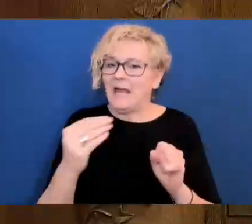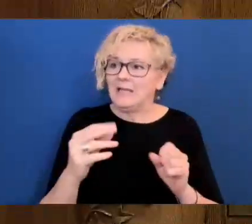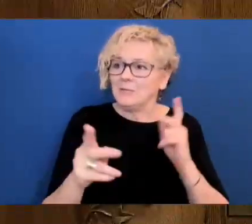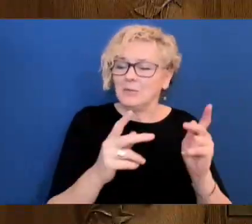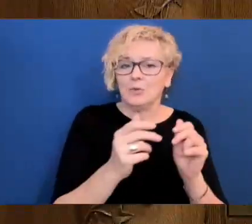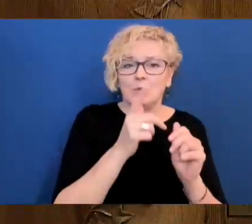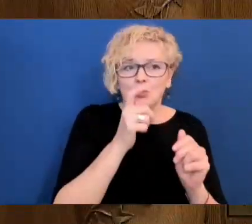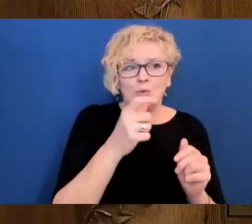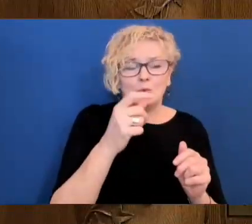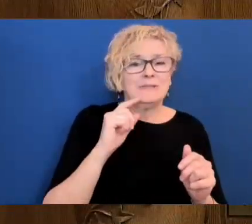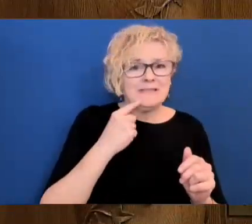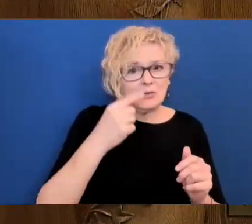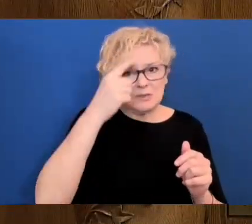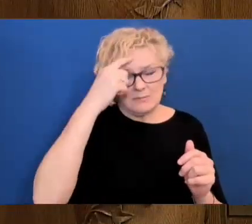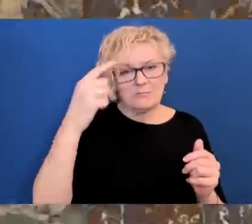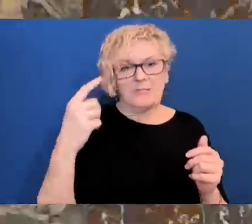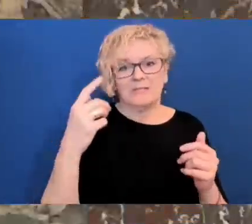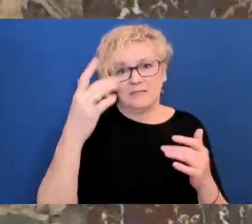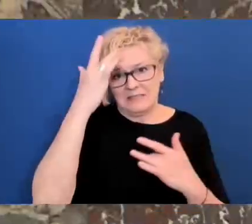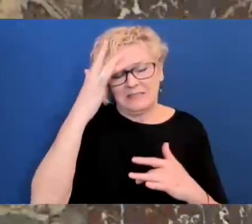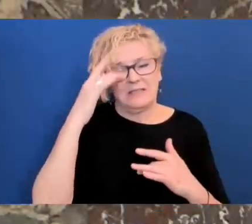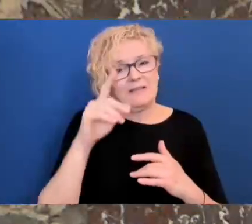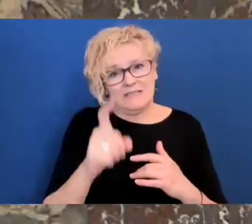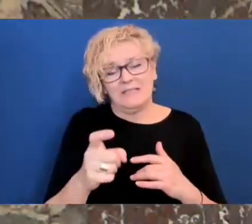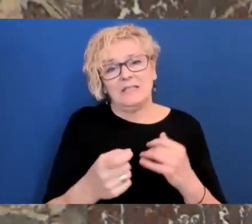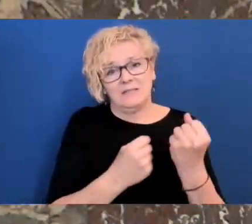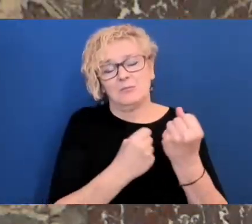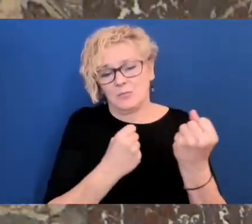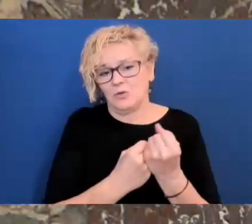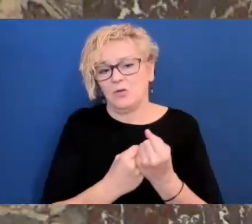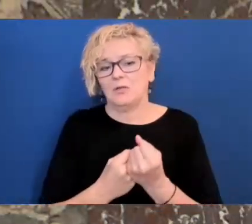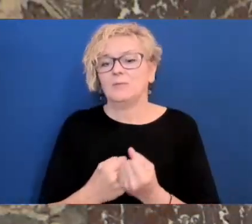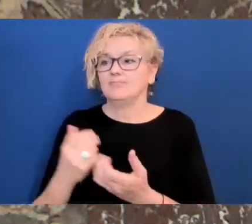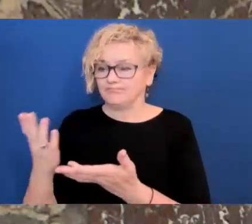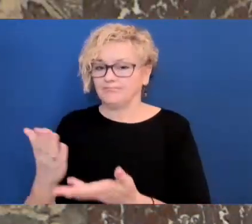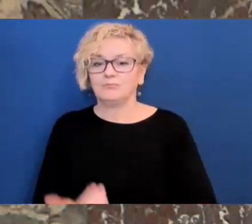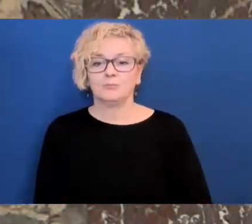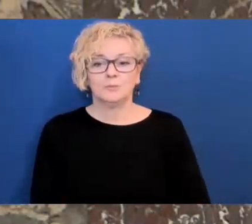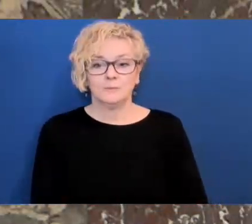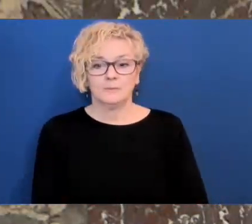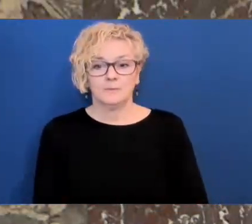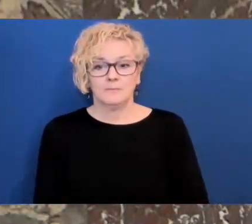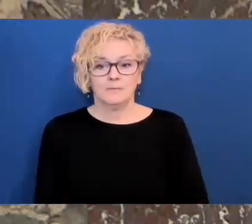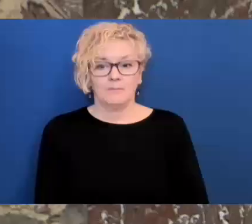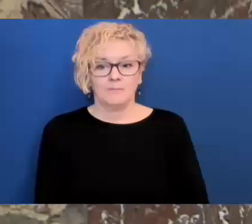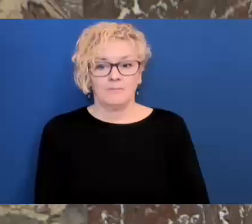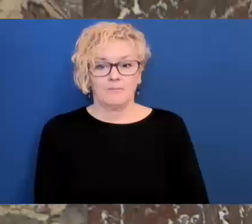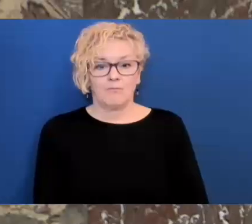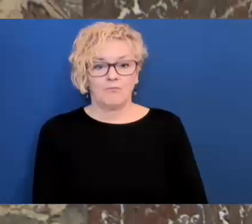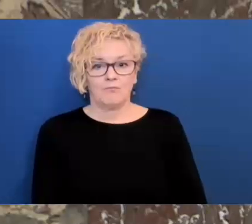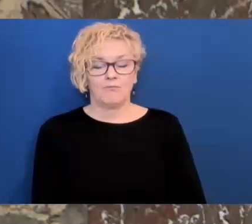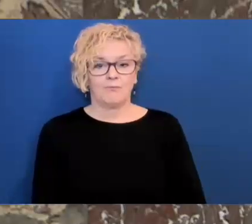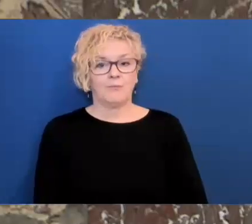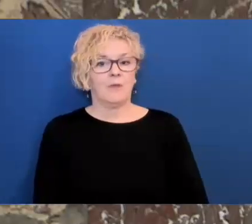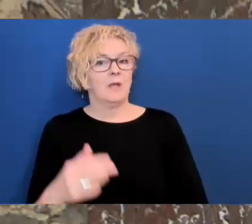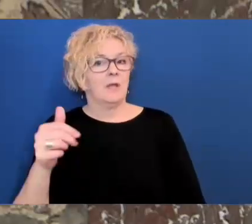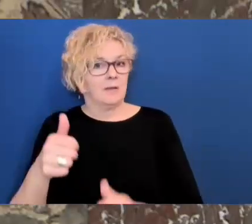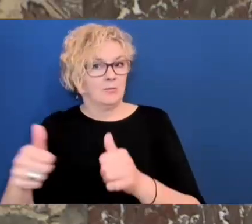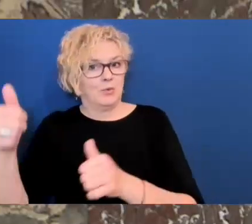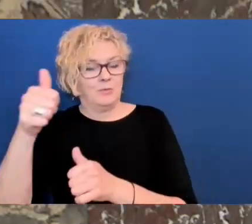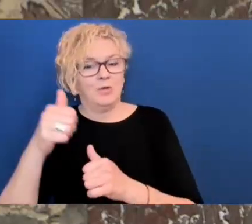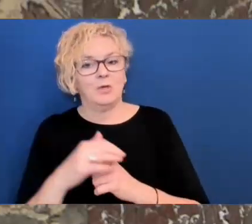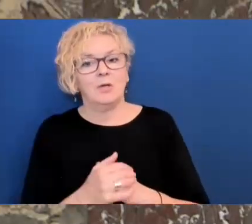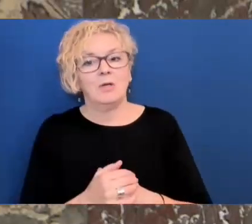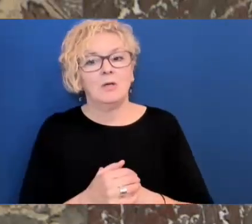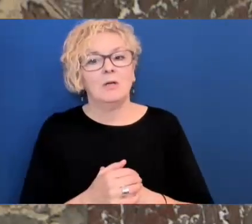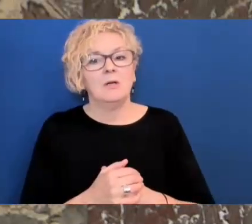Premier. Thank you, Honourable Speaker. I won't speculate about this particular incident. Police are